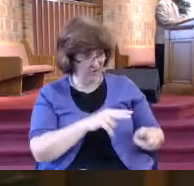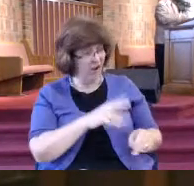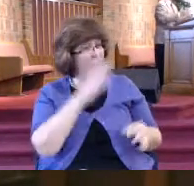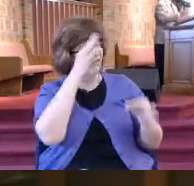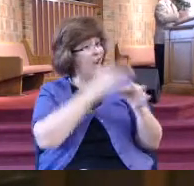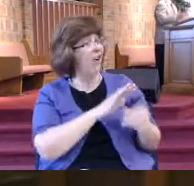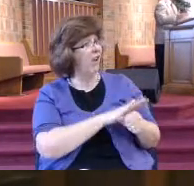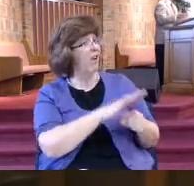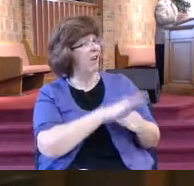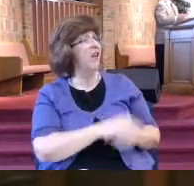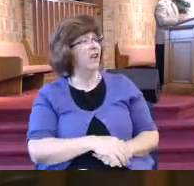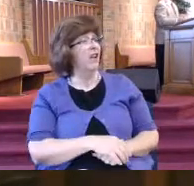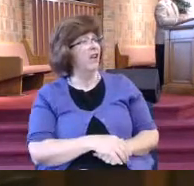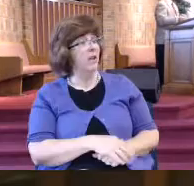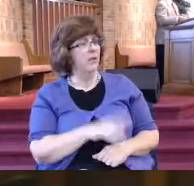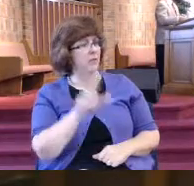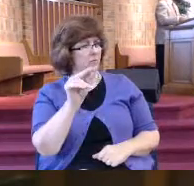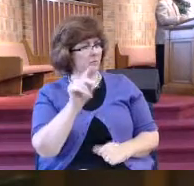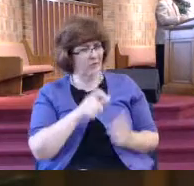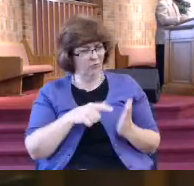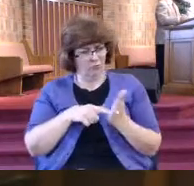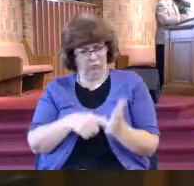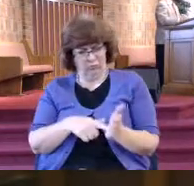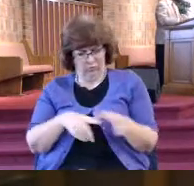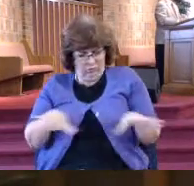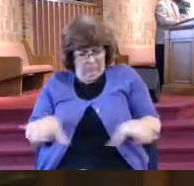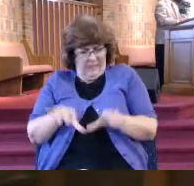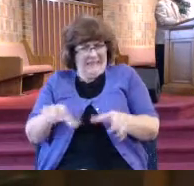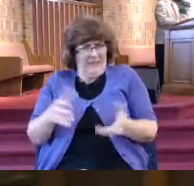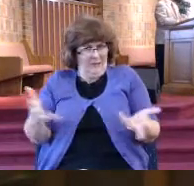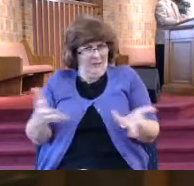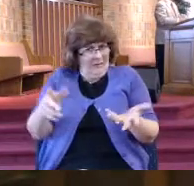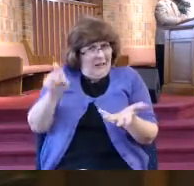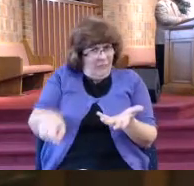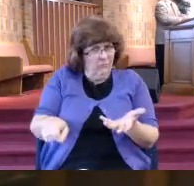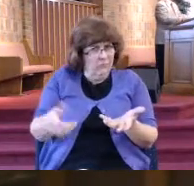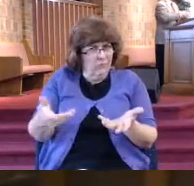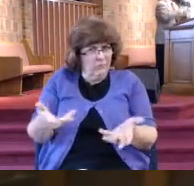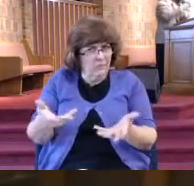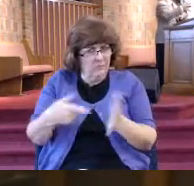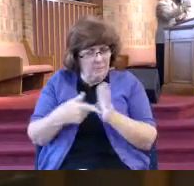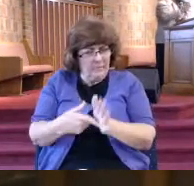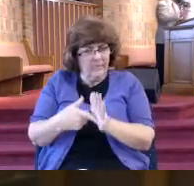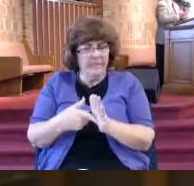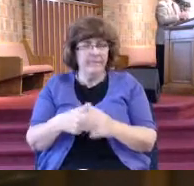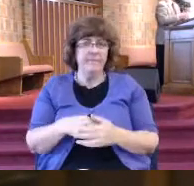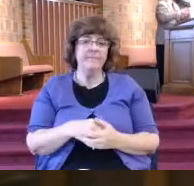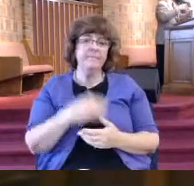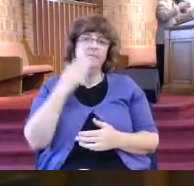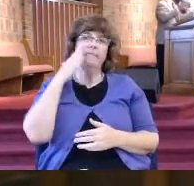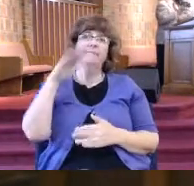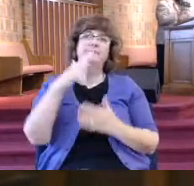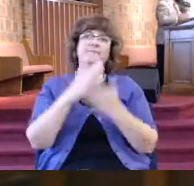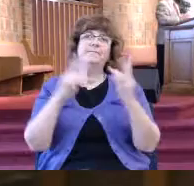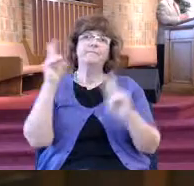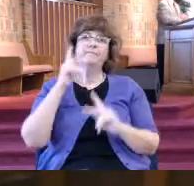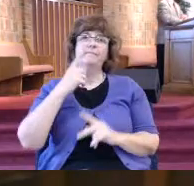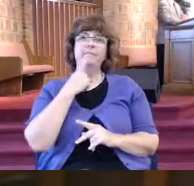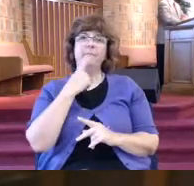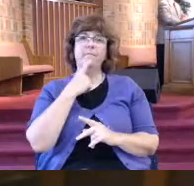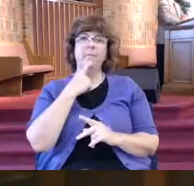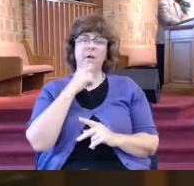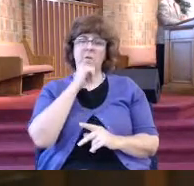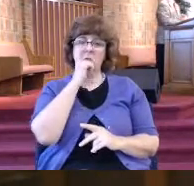to be demonstrated in some action of some kind. And we don't, of course, as some people say, merit and earn